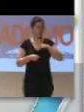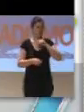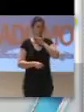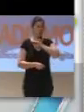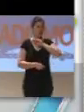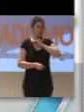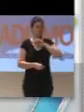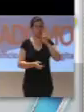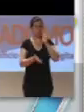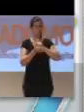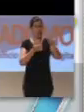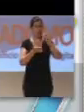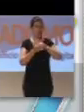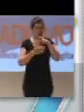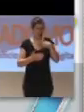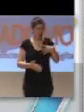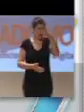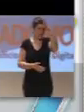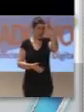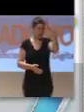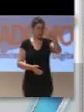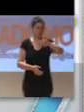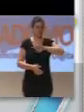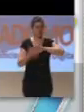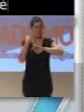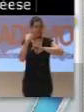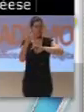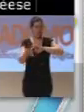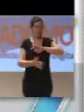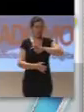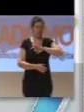was like this big.